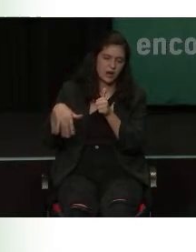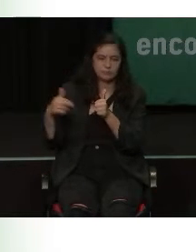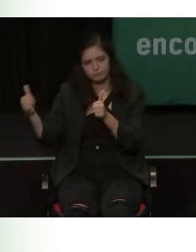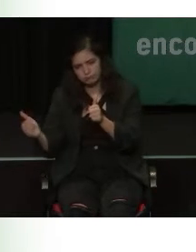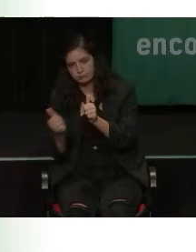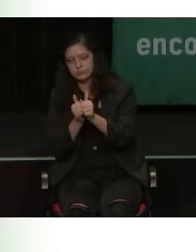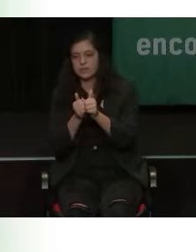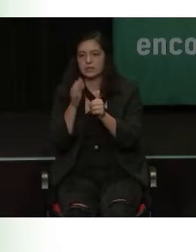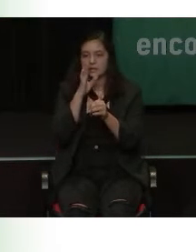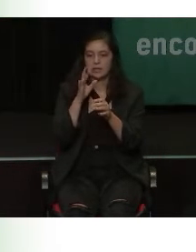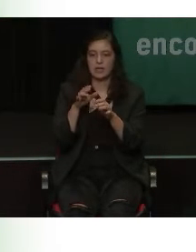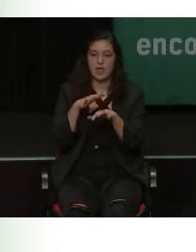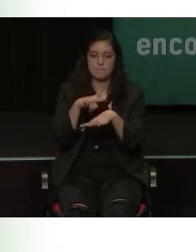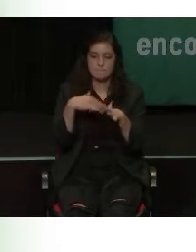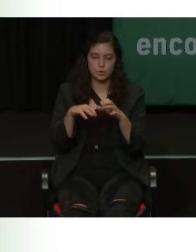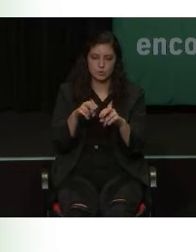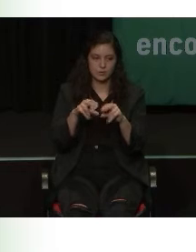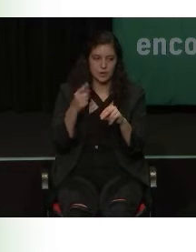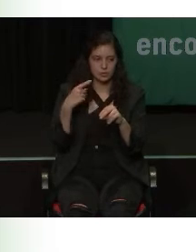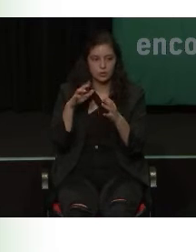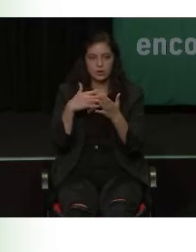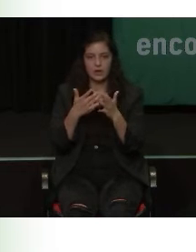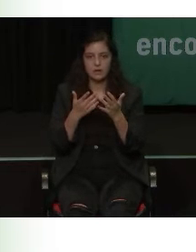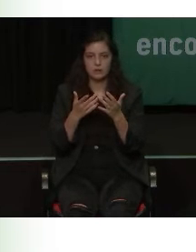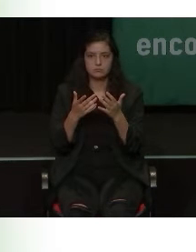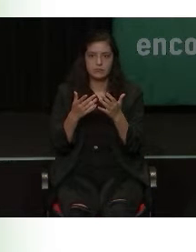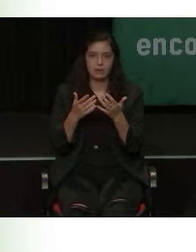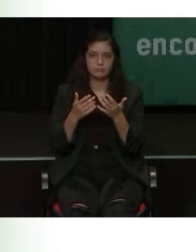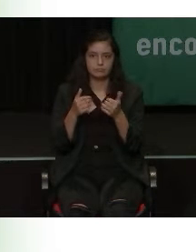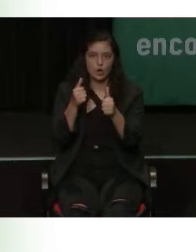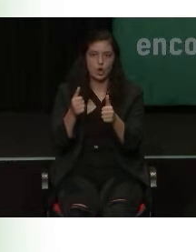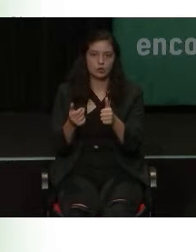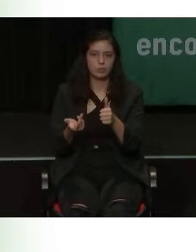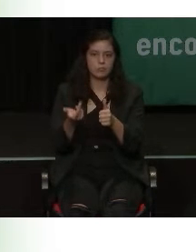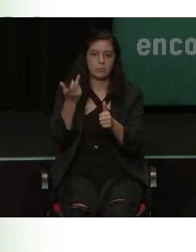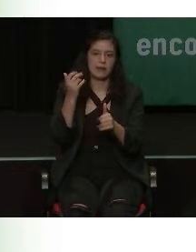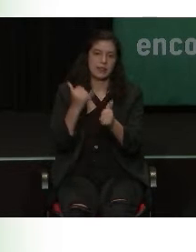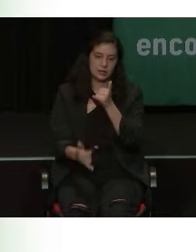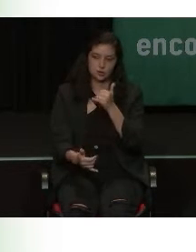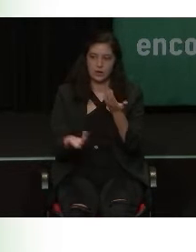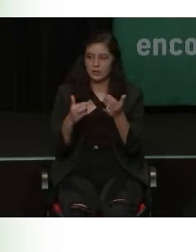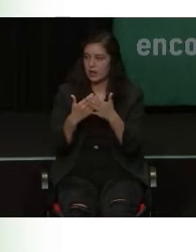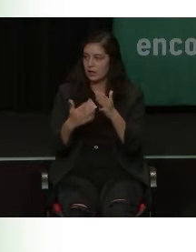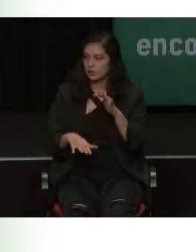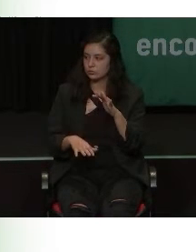the person chose not to disinfect hands. So this would contribute